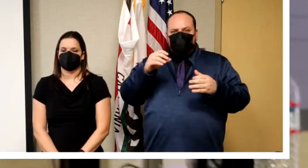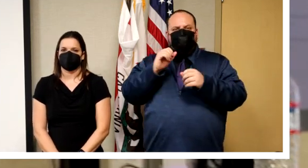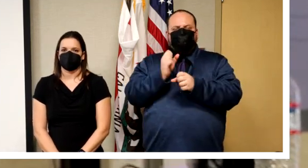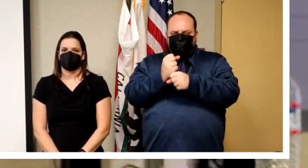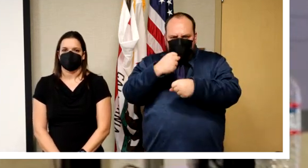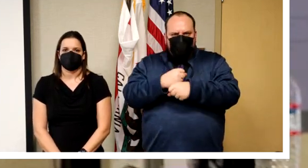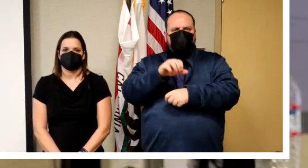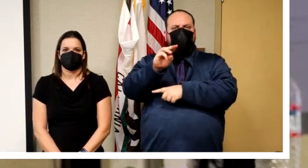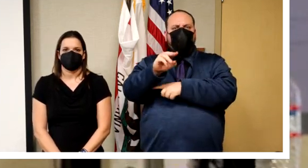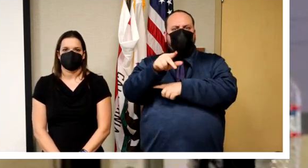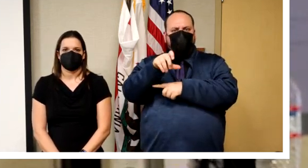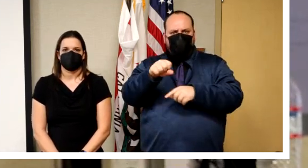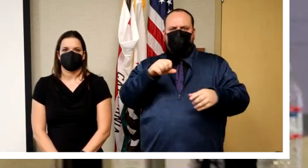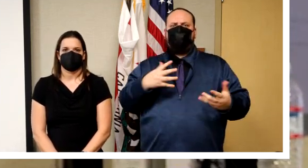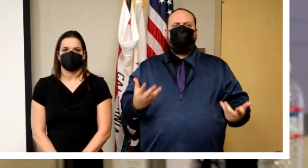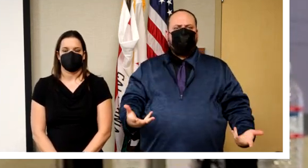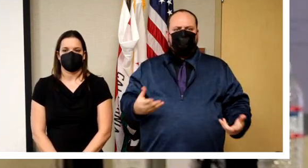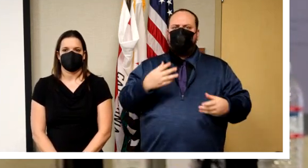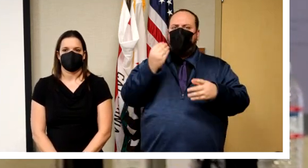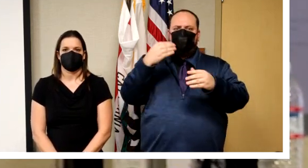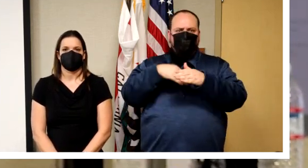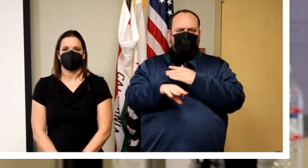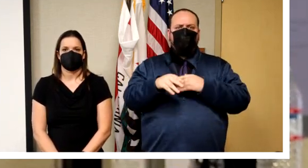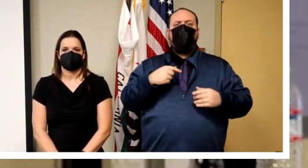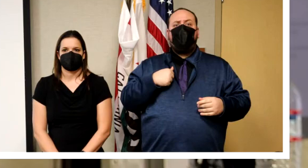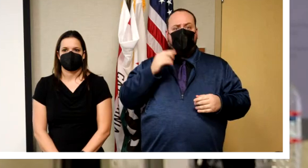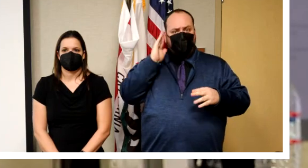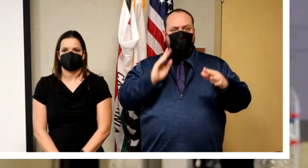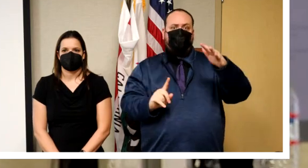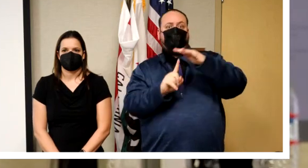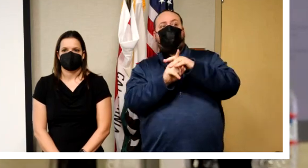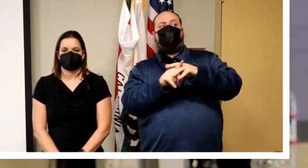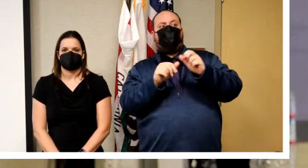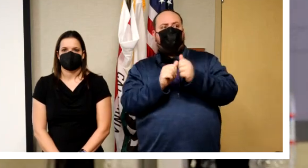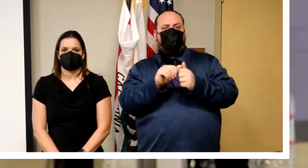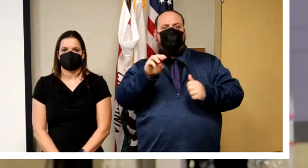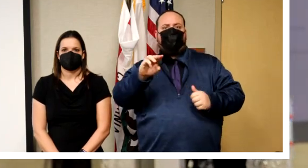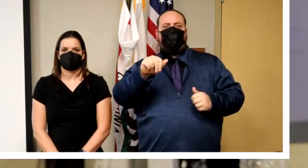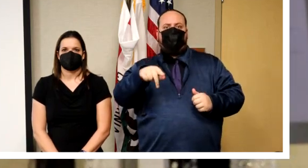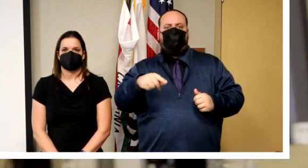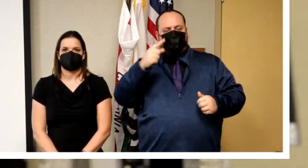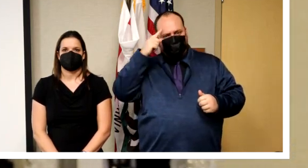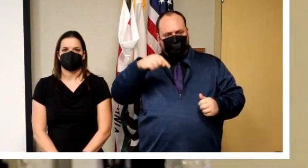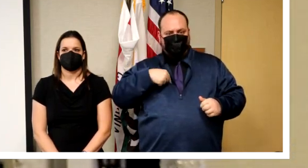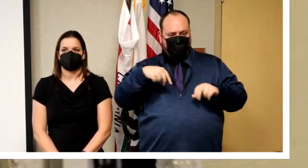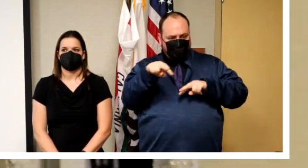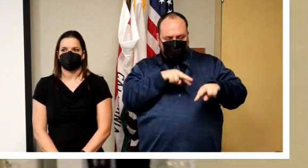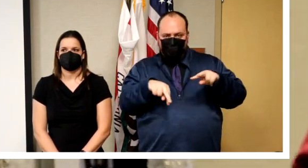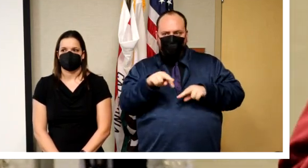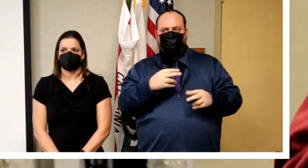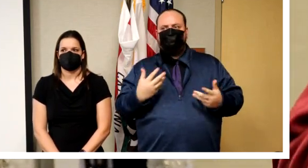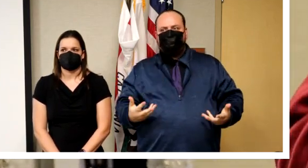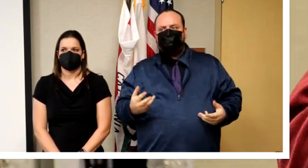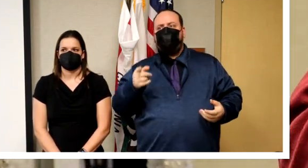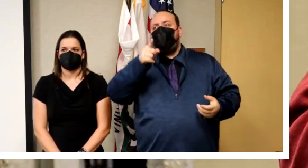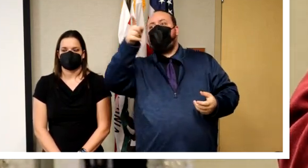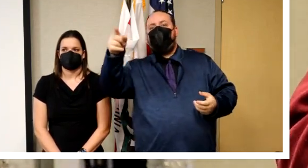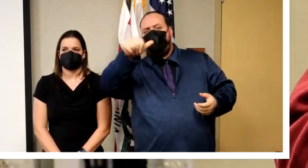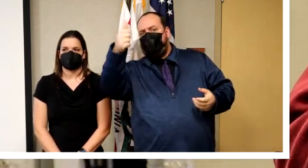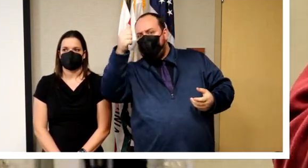in place or whatever, who will be showing up with a map for us to look at. And I think it'd probably be helpful